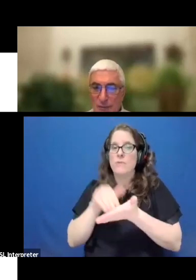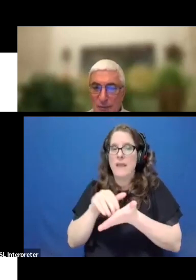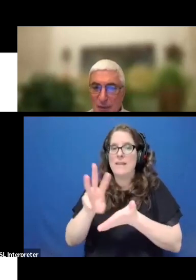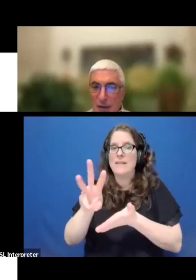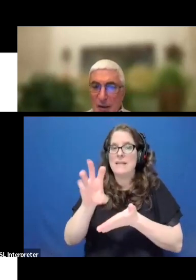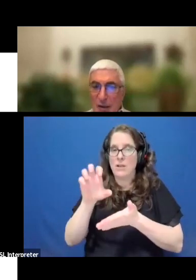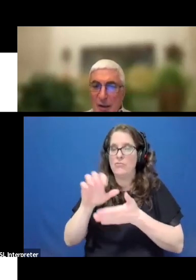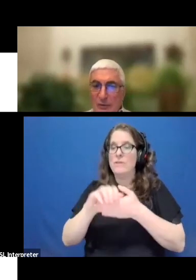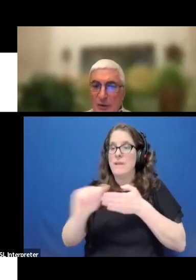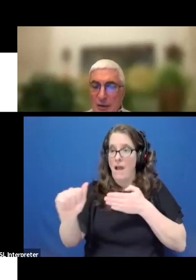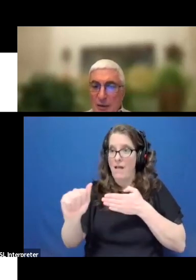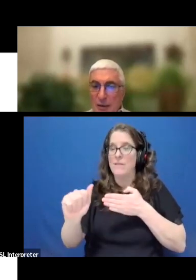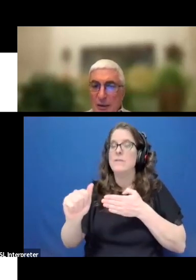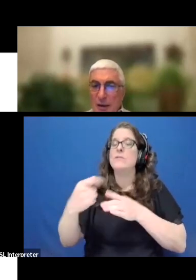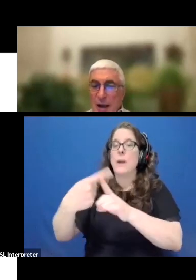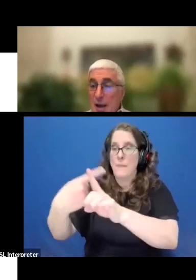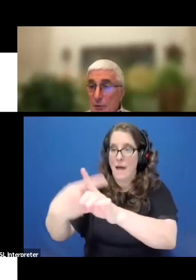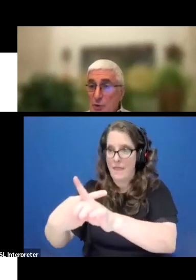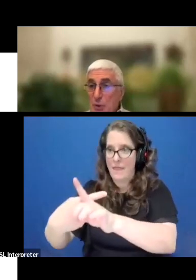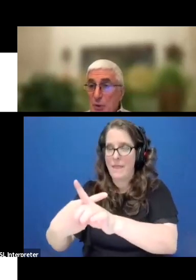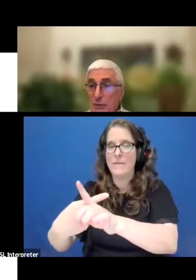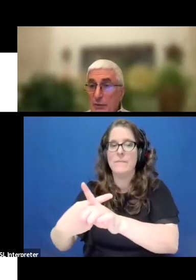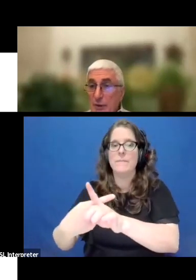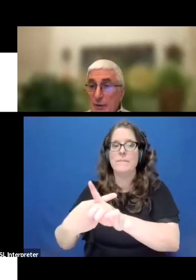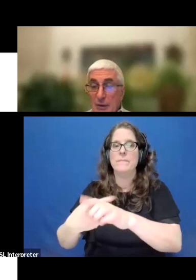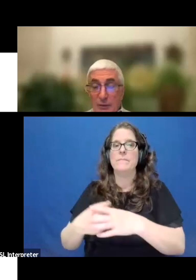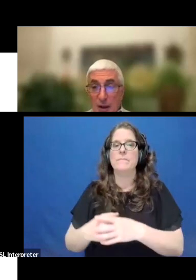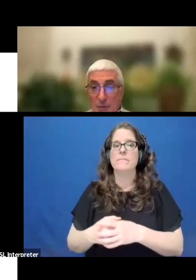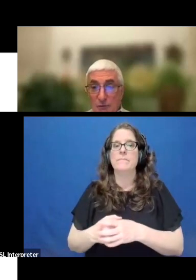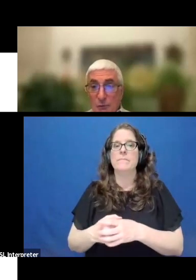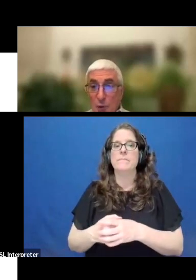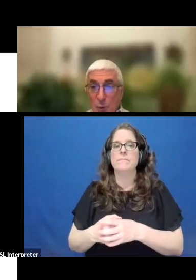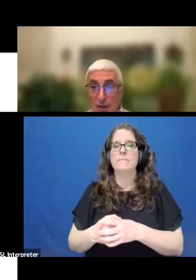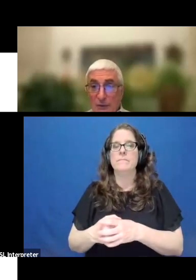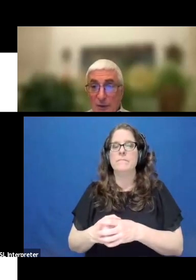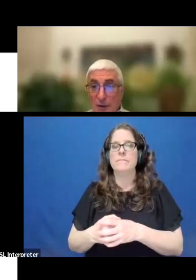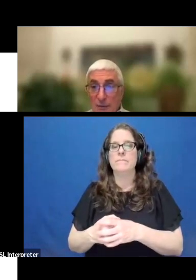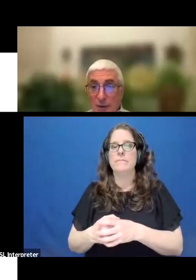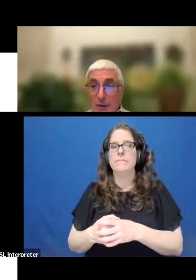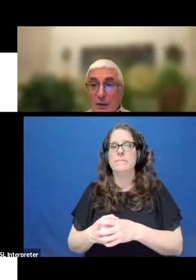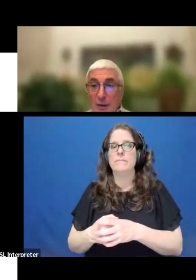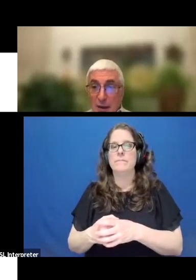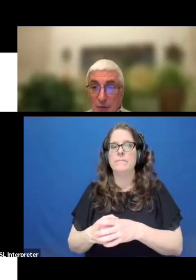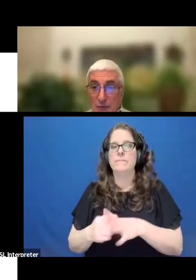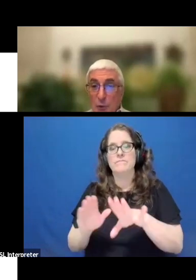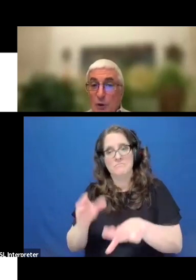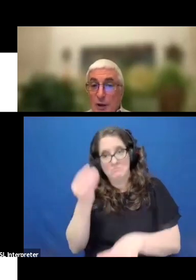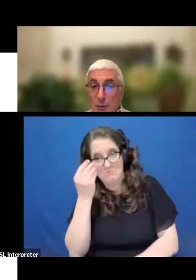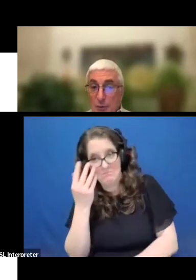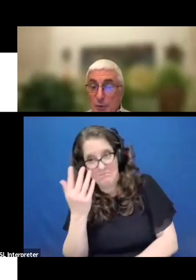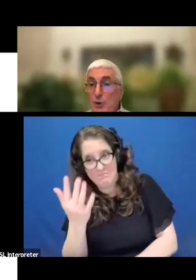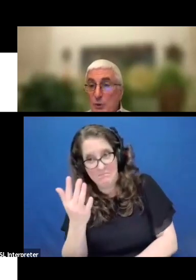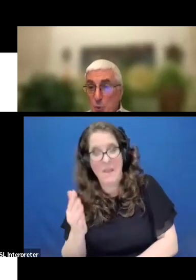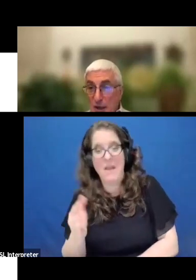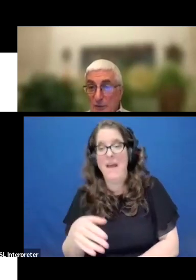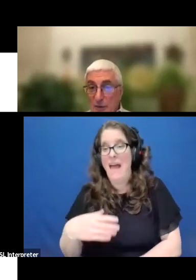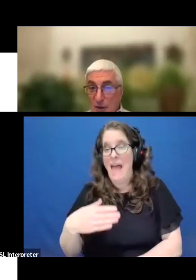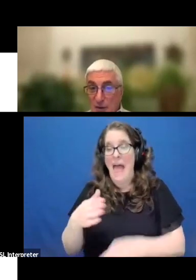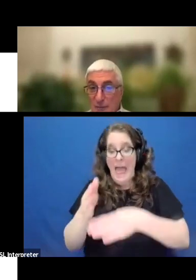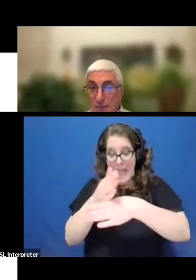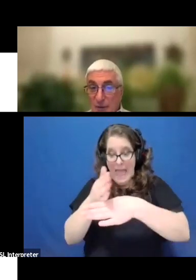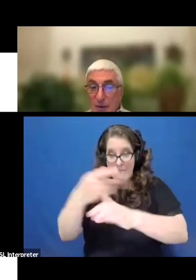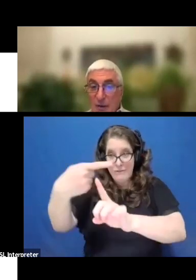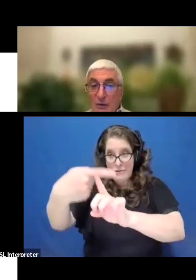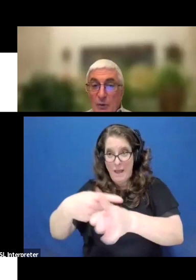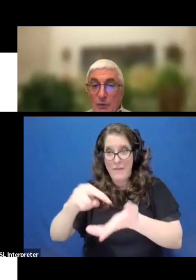wages. Incidentally, an average month doesn't have 4 weeks in it. It has 4 1/3 weeks in